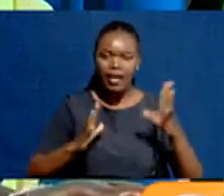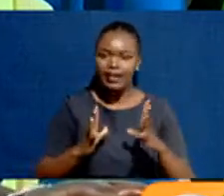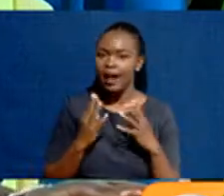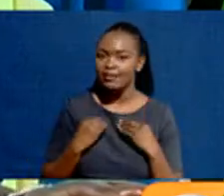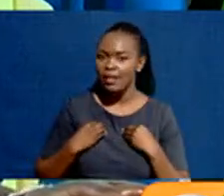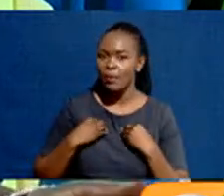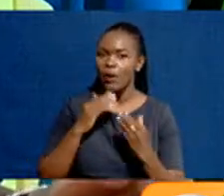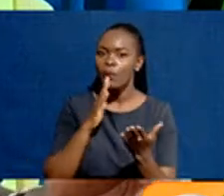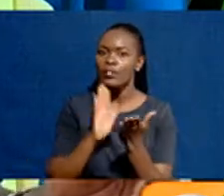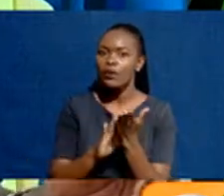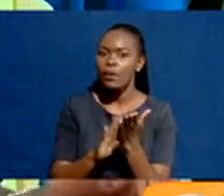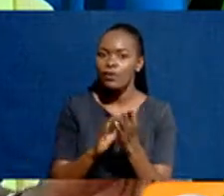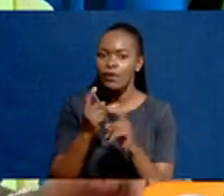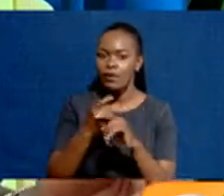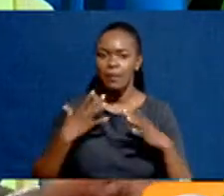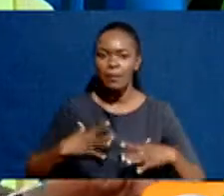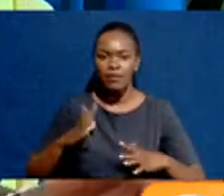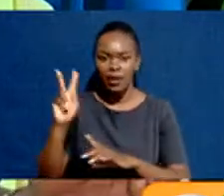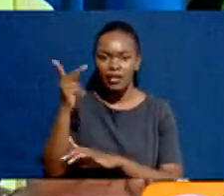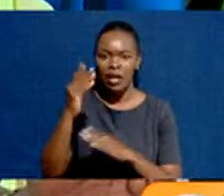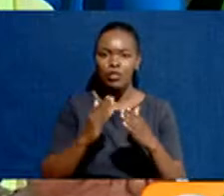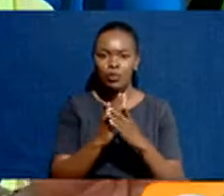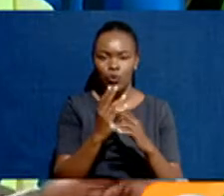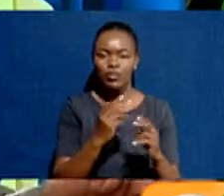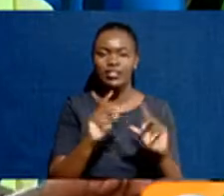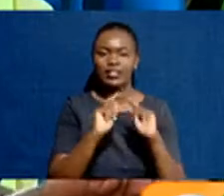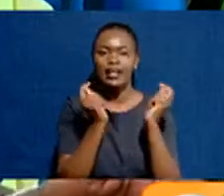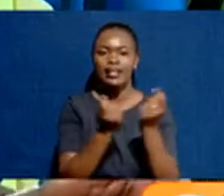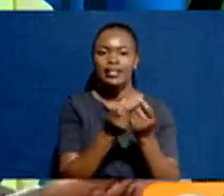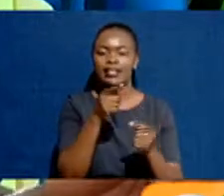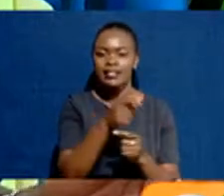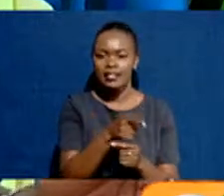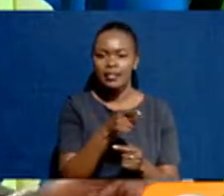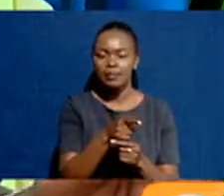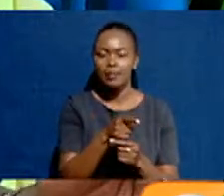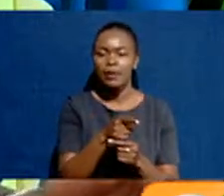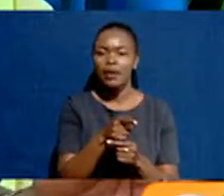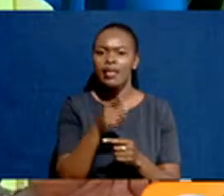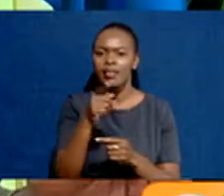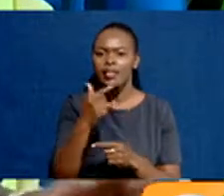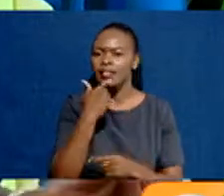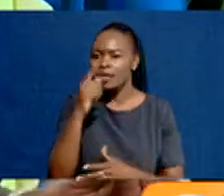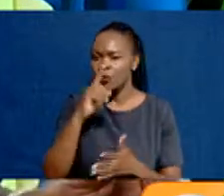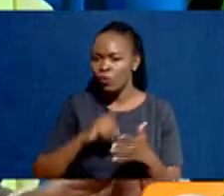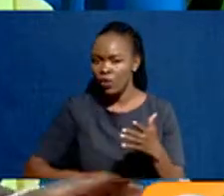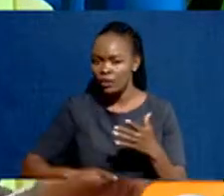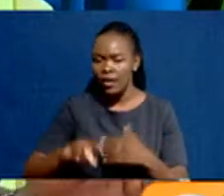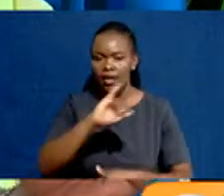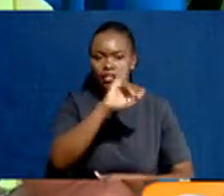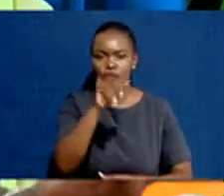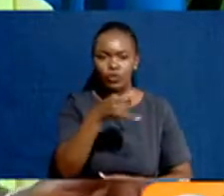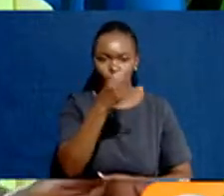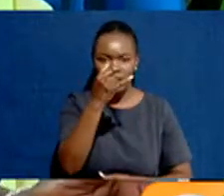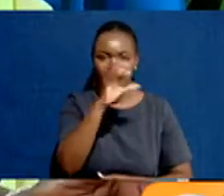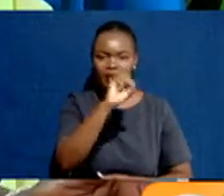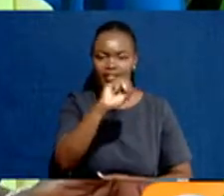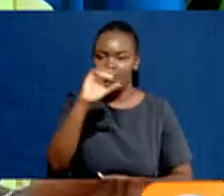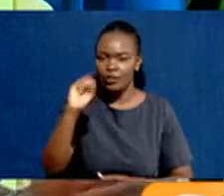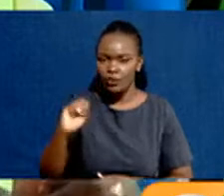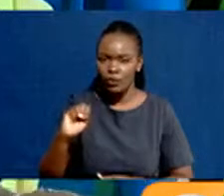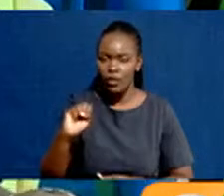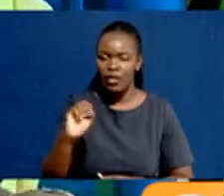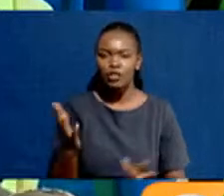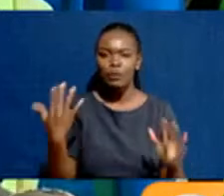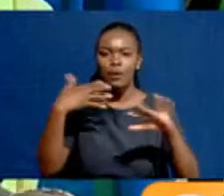of Kenya through the Presidential Working Party on Educational Reforms was that junior secondary school be domiciled